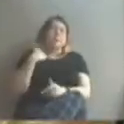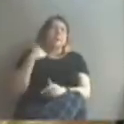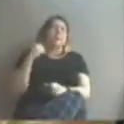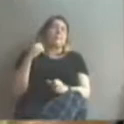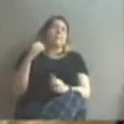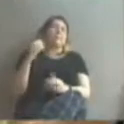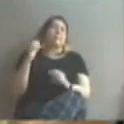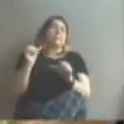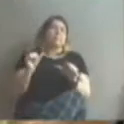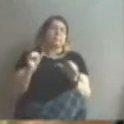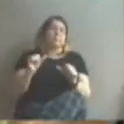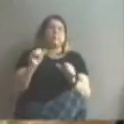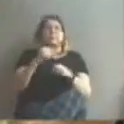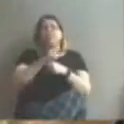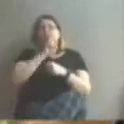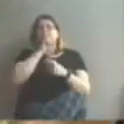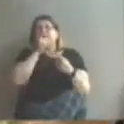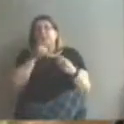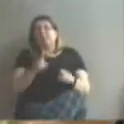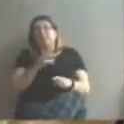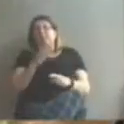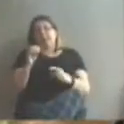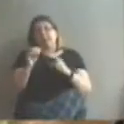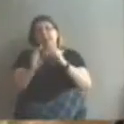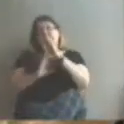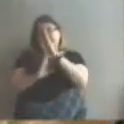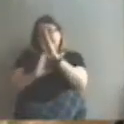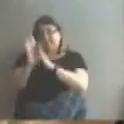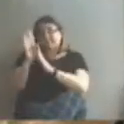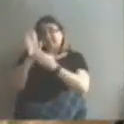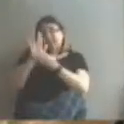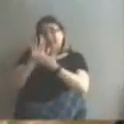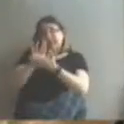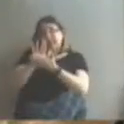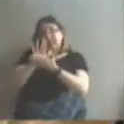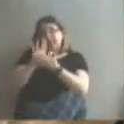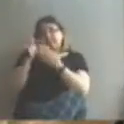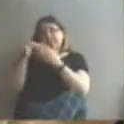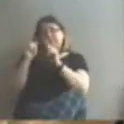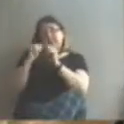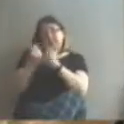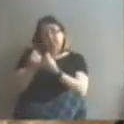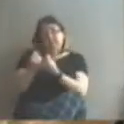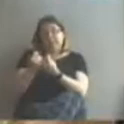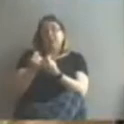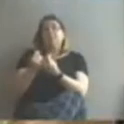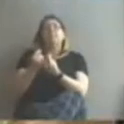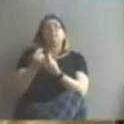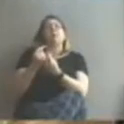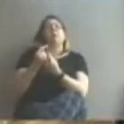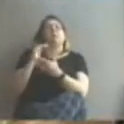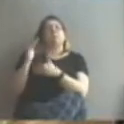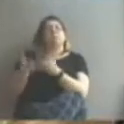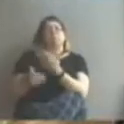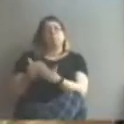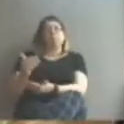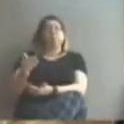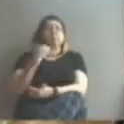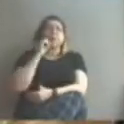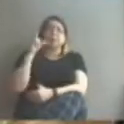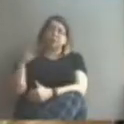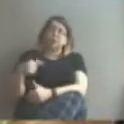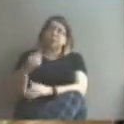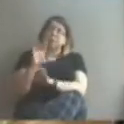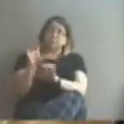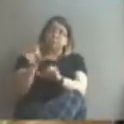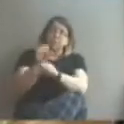occurring, and then building together within the academic leadership team that will emerge from this an ongoing practice of not only executing